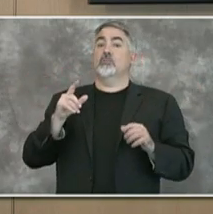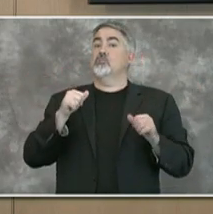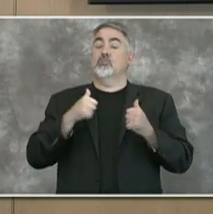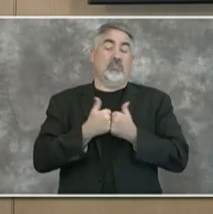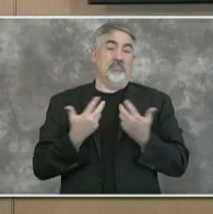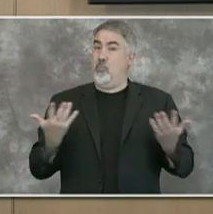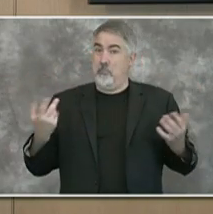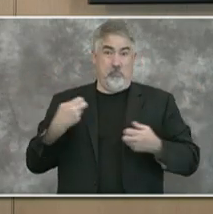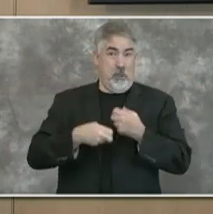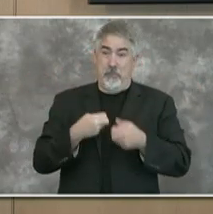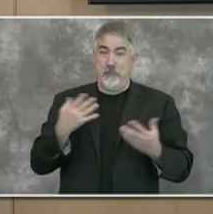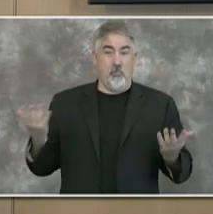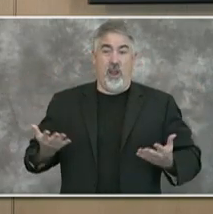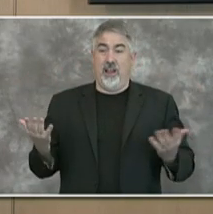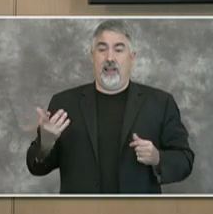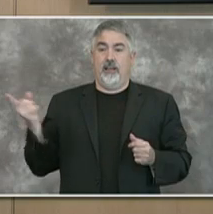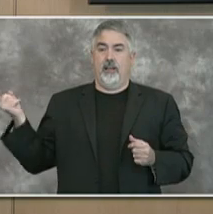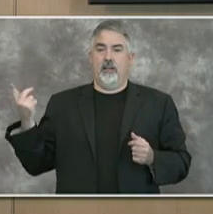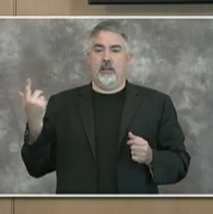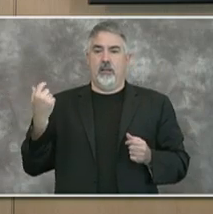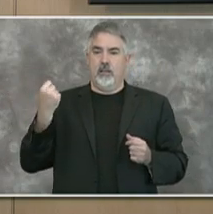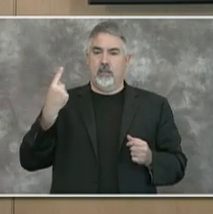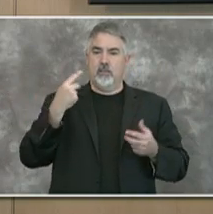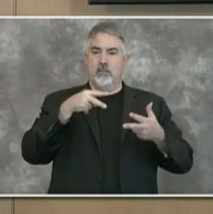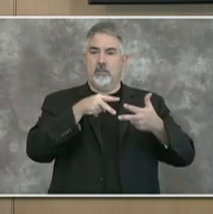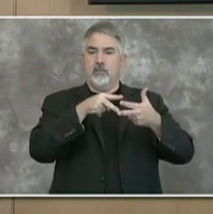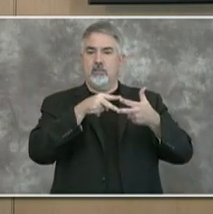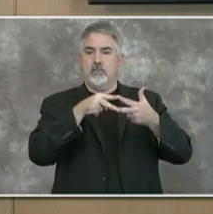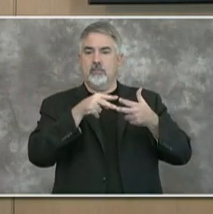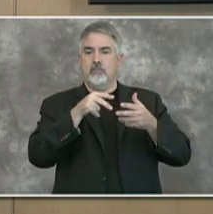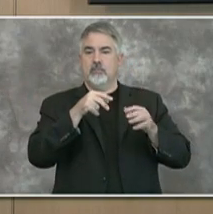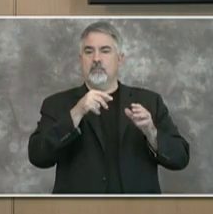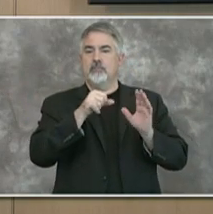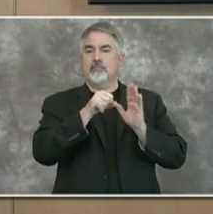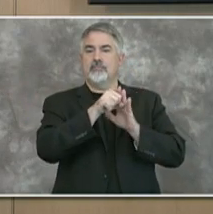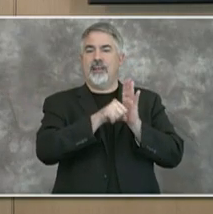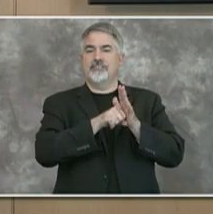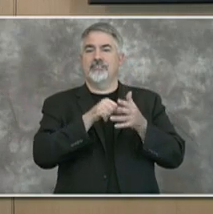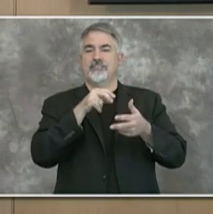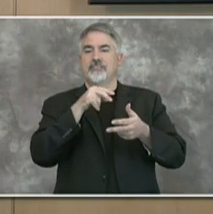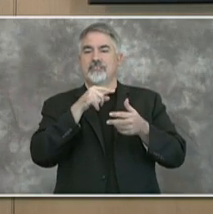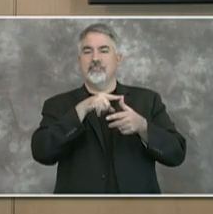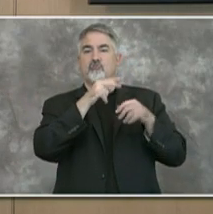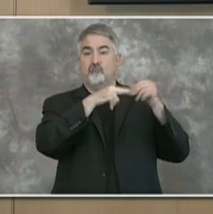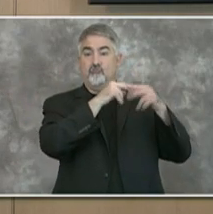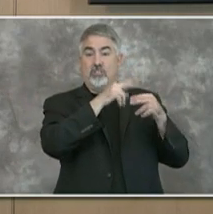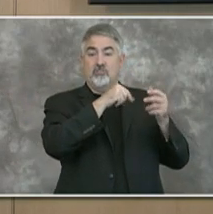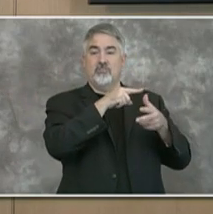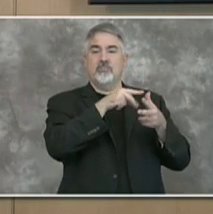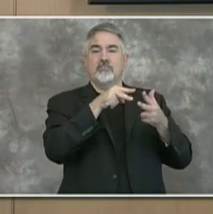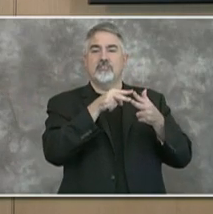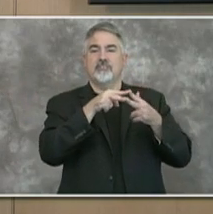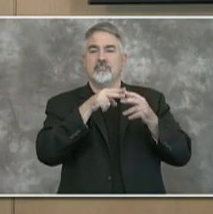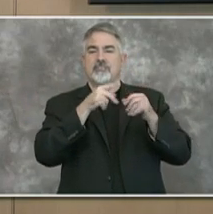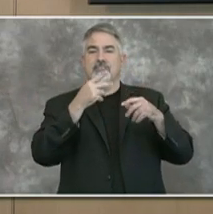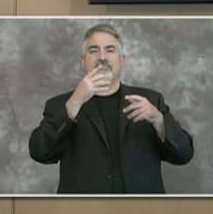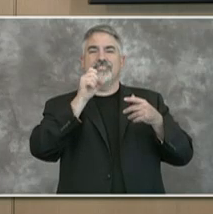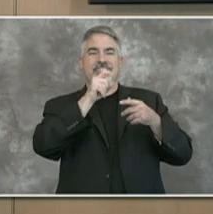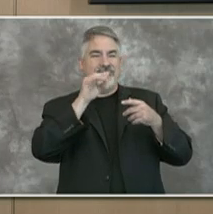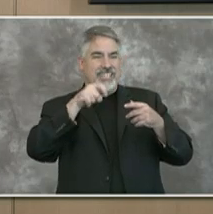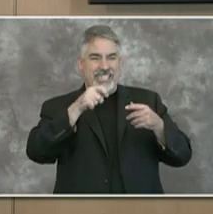healthcare system really is in more the other two S's that you need for healthcare. So it's the structure, it's the stuff. There's not